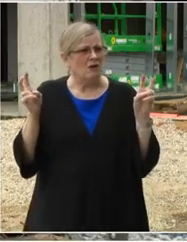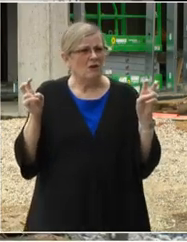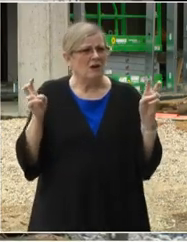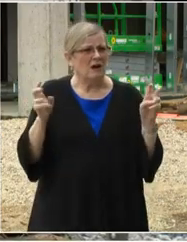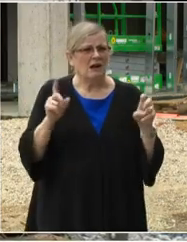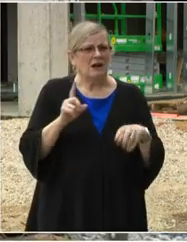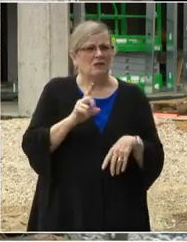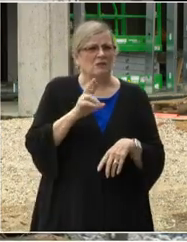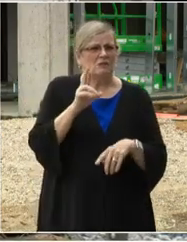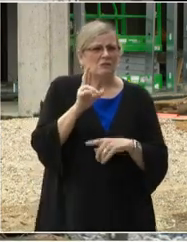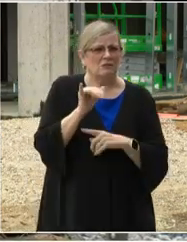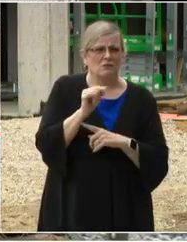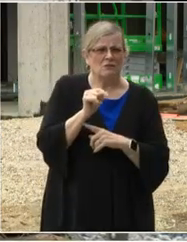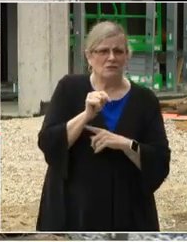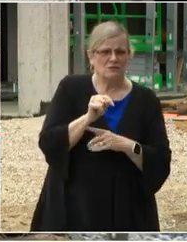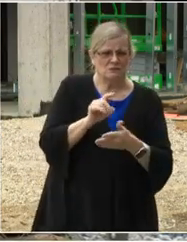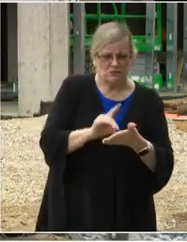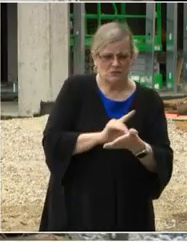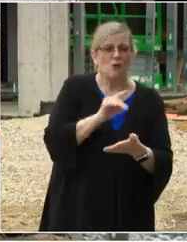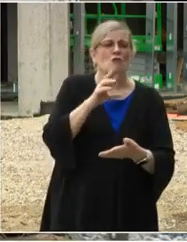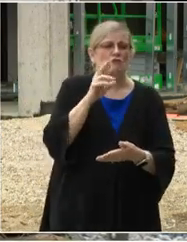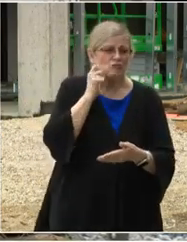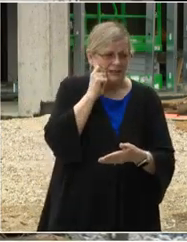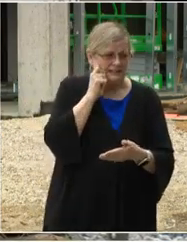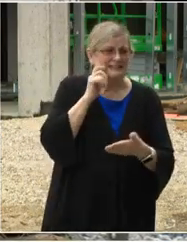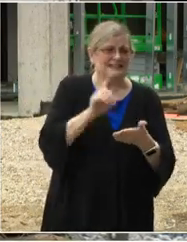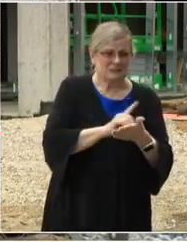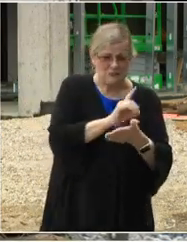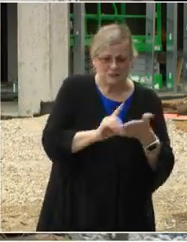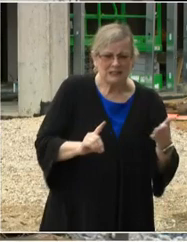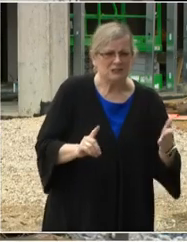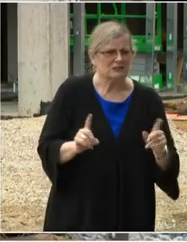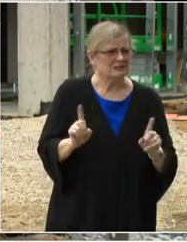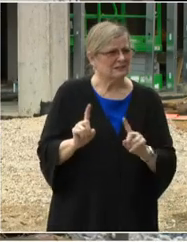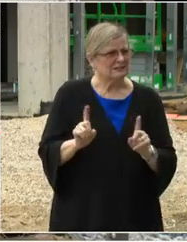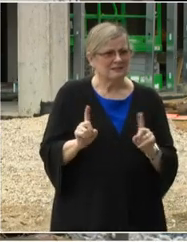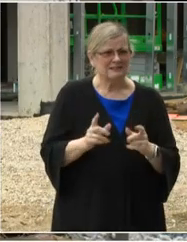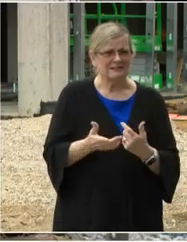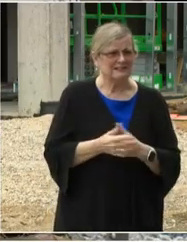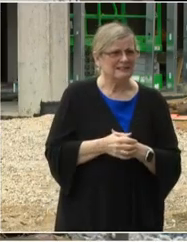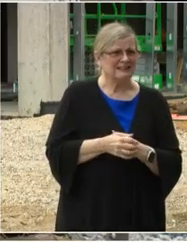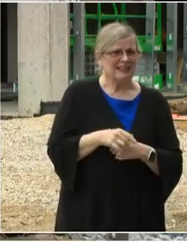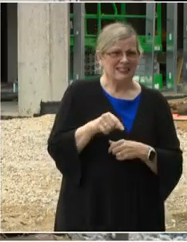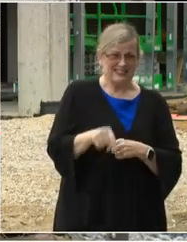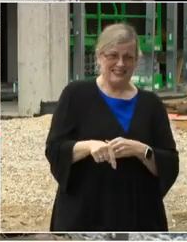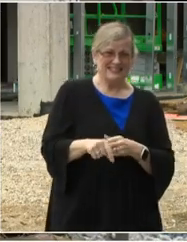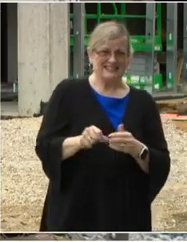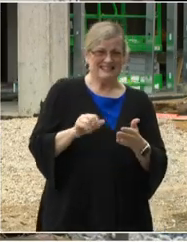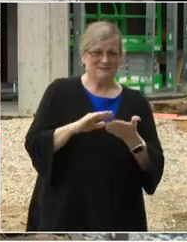policies that have led to the segregation of this city that we have been living with for generations.